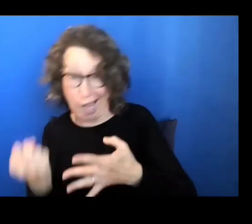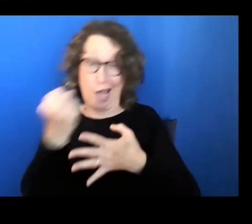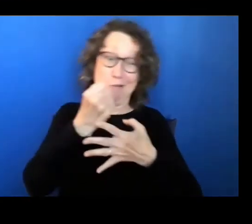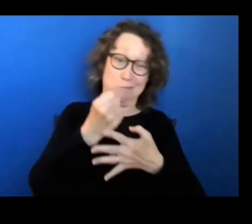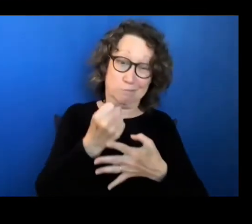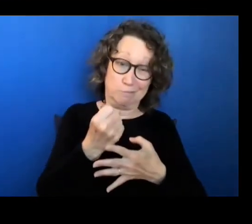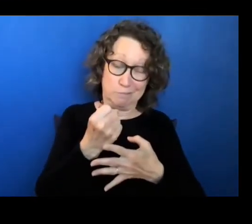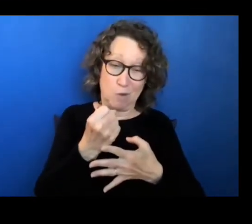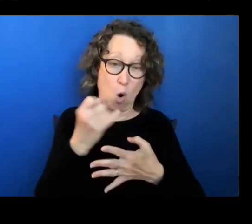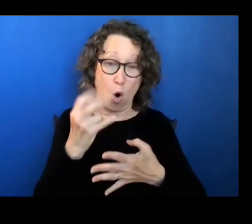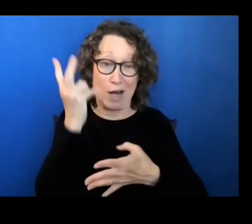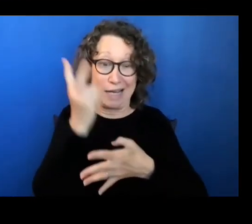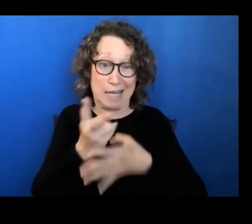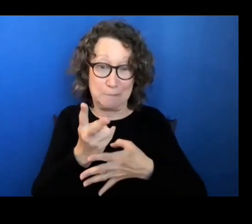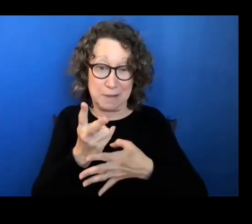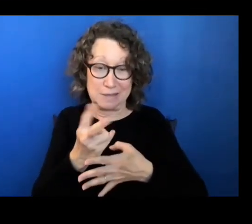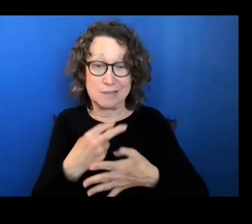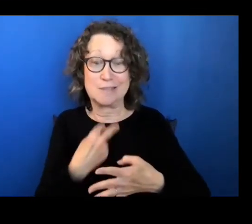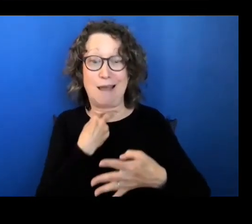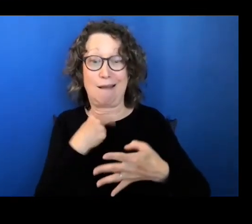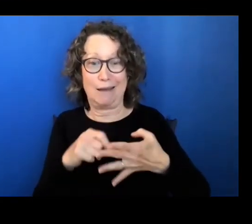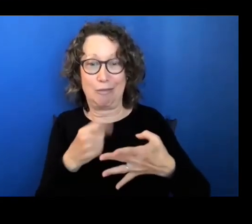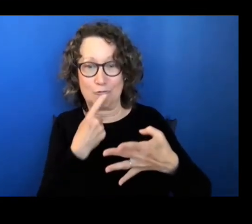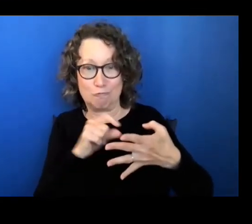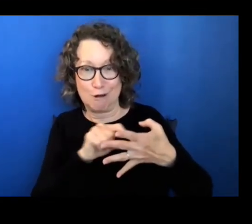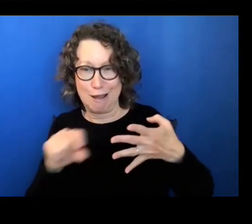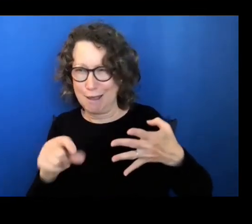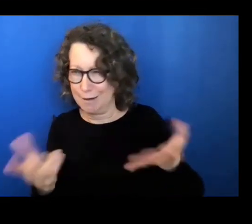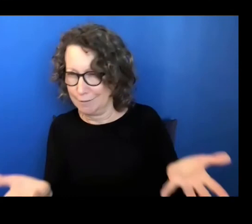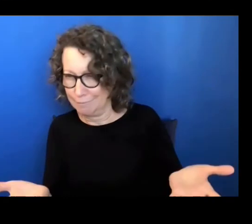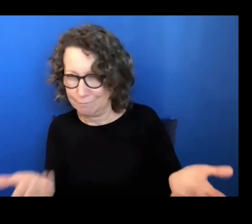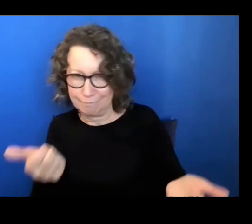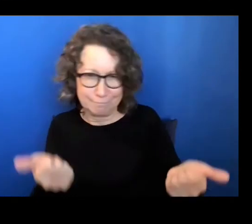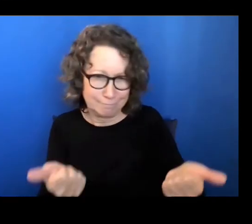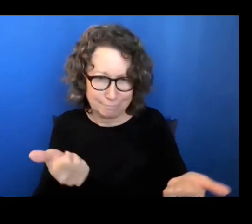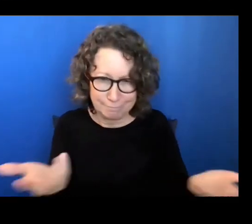tier or keep us in a hiatus in the red?